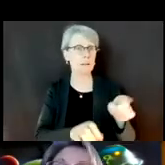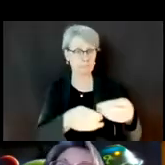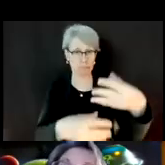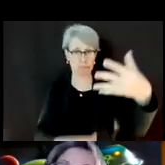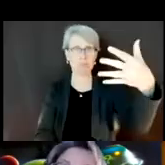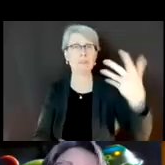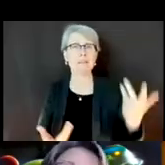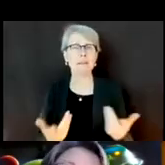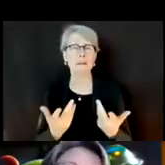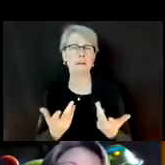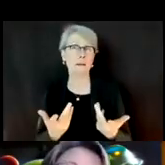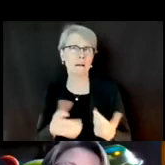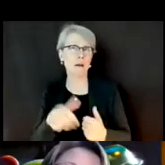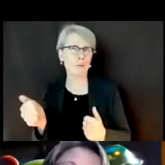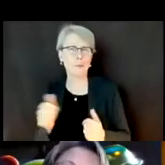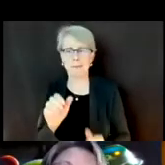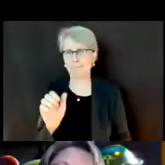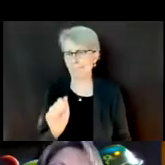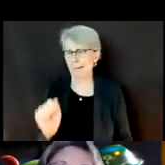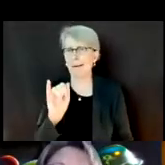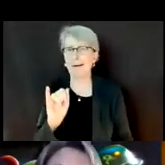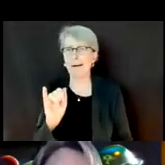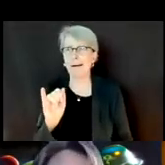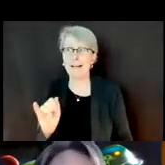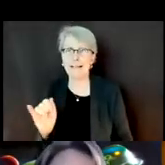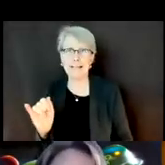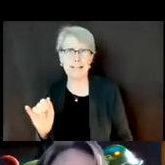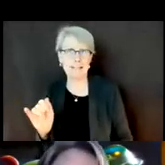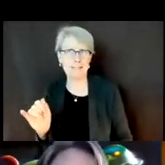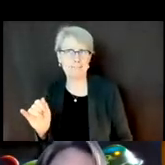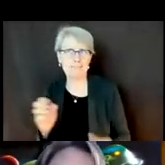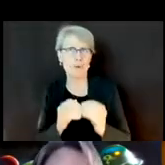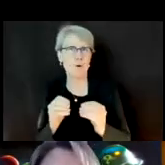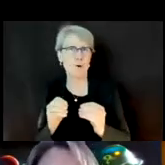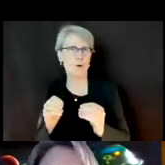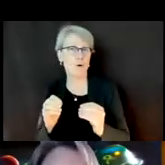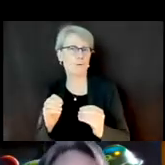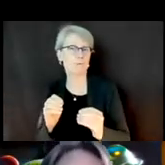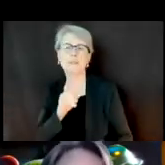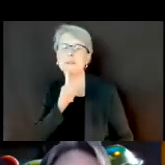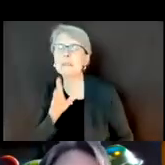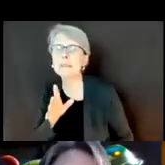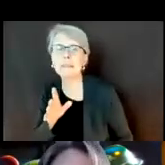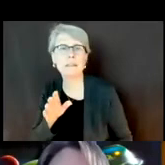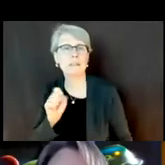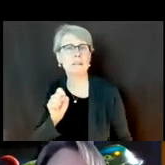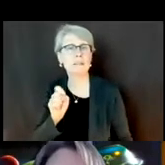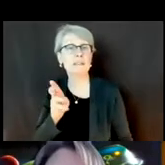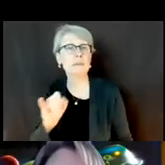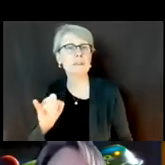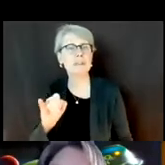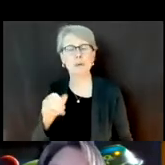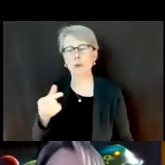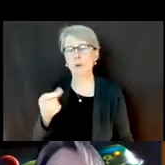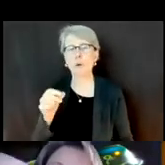even smarter, AI powered smart assistants now, Siri and Alexa and Google Home.